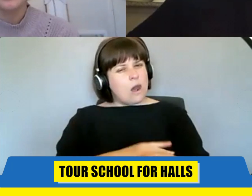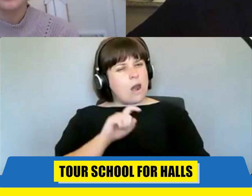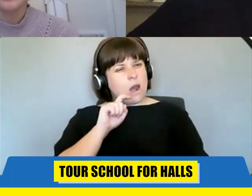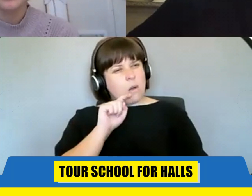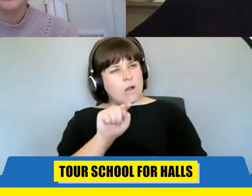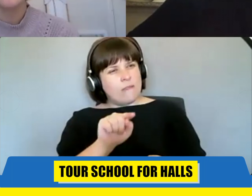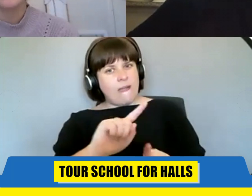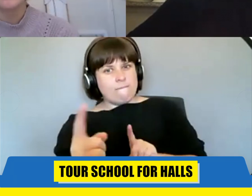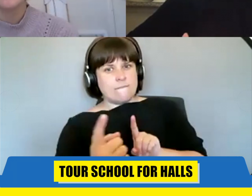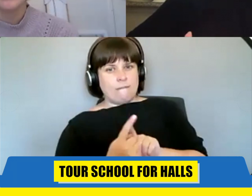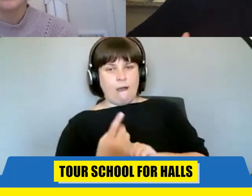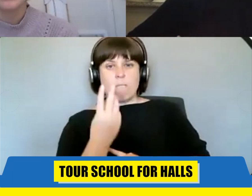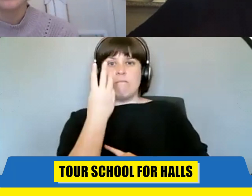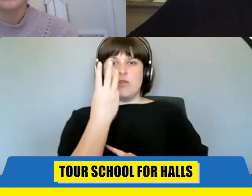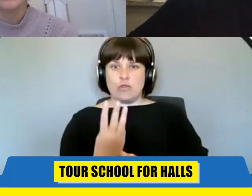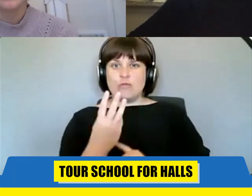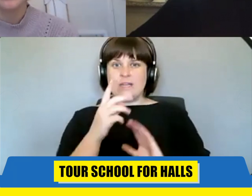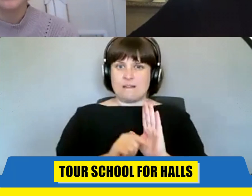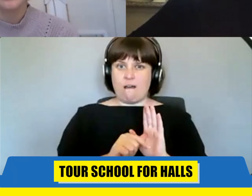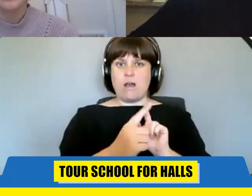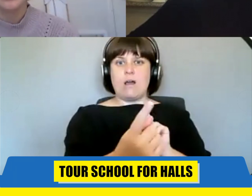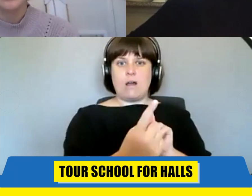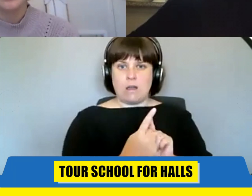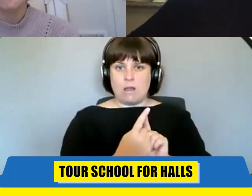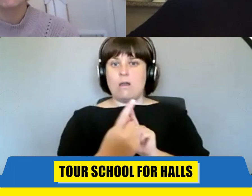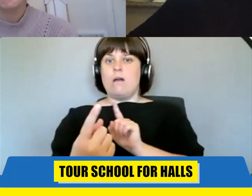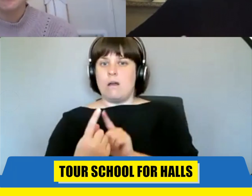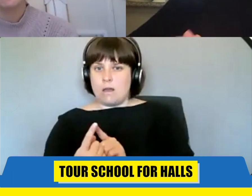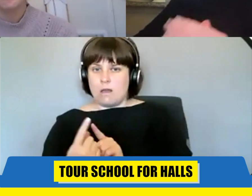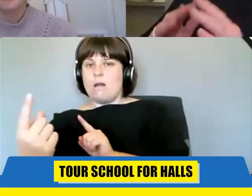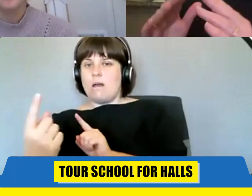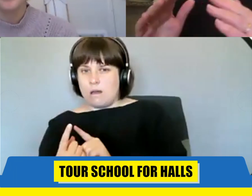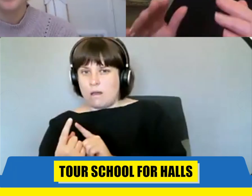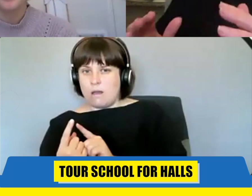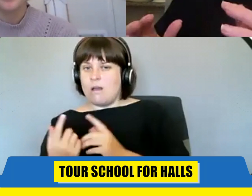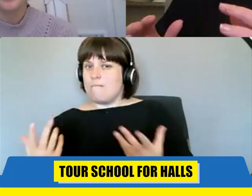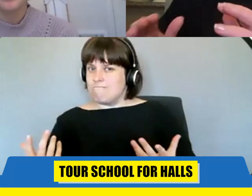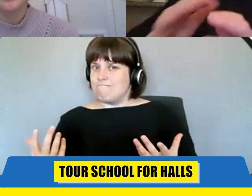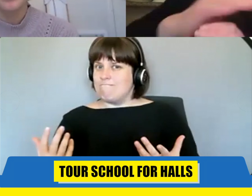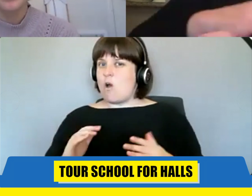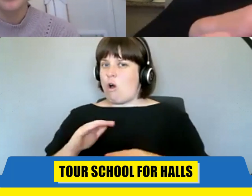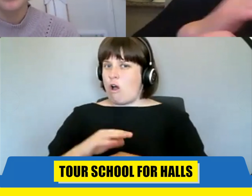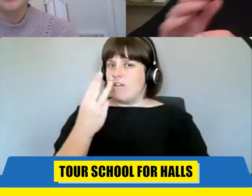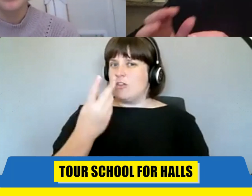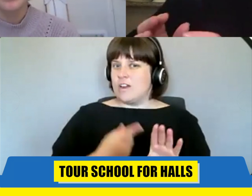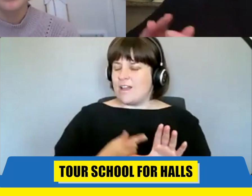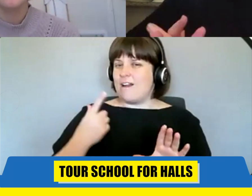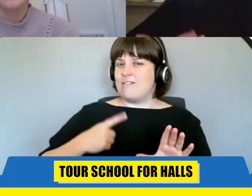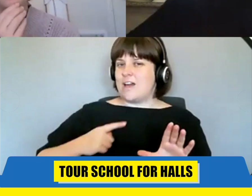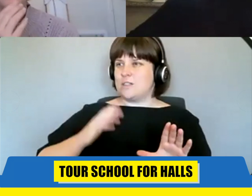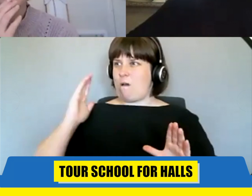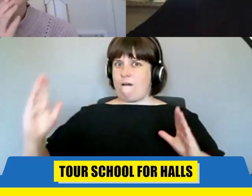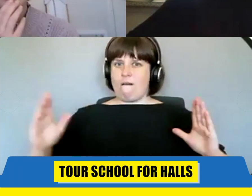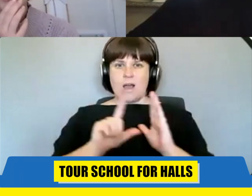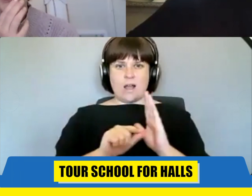3 times? You're talking more than 3 years. So that's why our time frame for programming